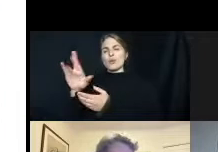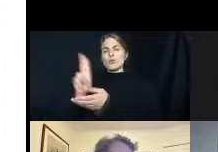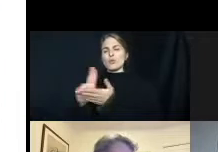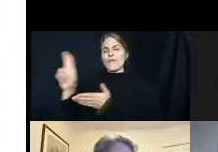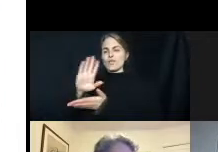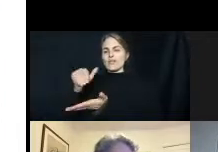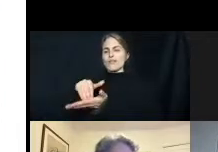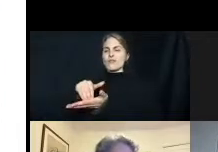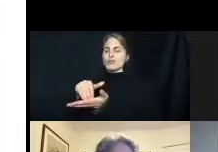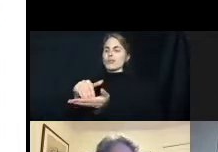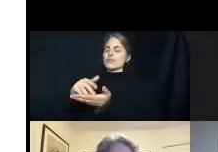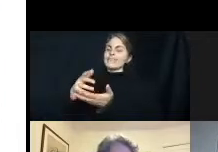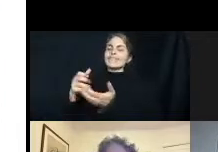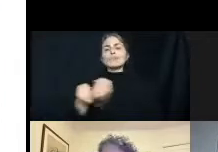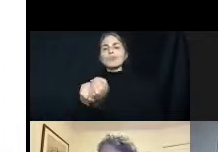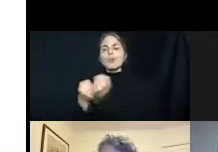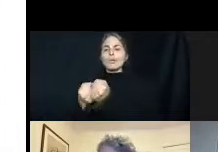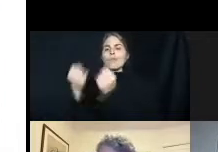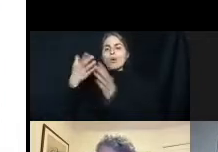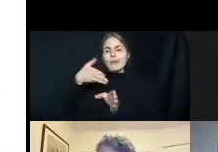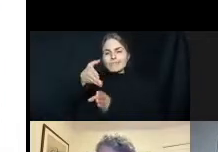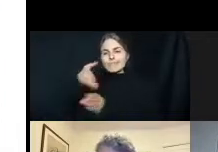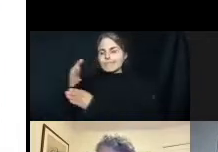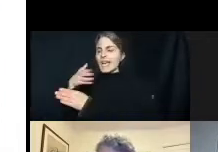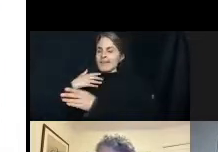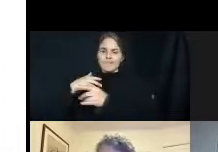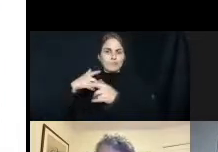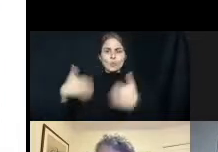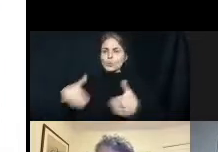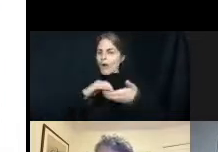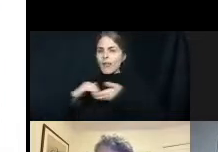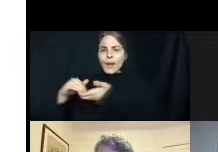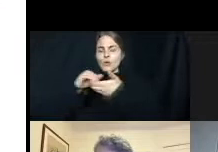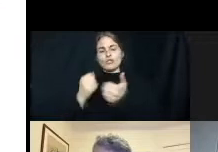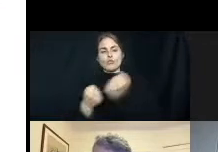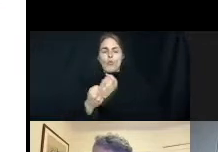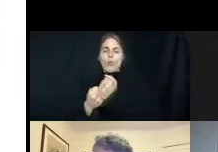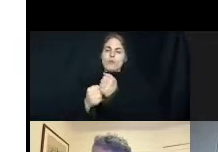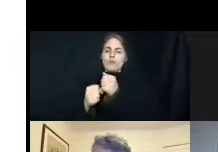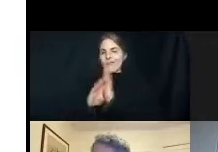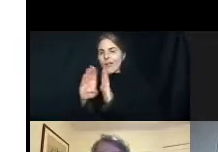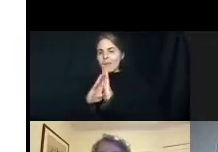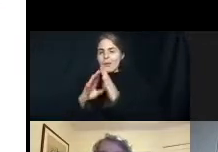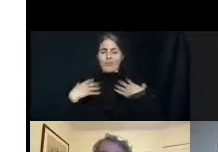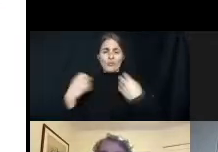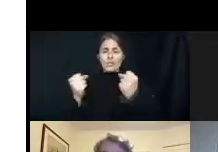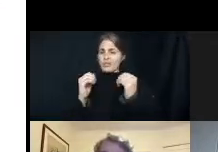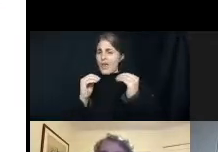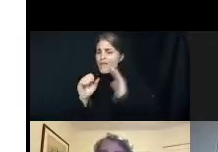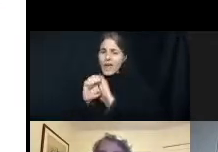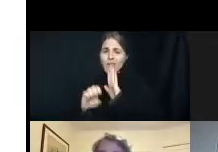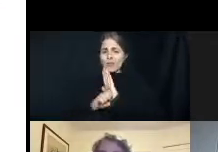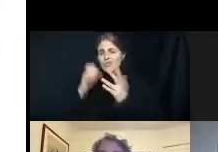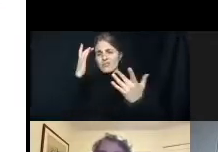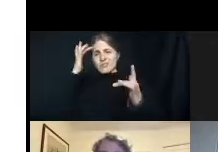promoting multidisciplinary and dynamic collaborations that support the development of courageous and ethical scholars and